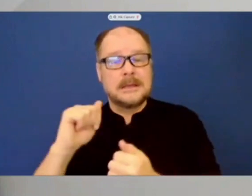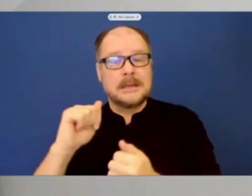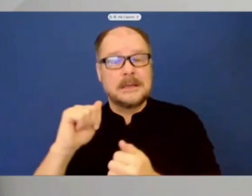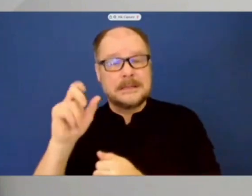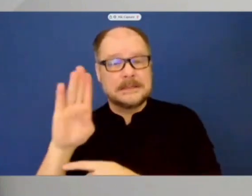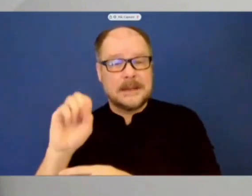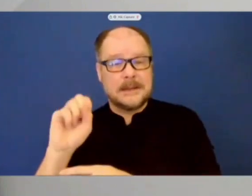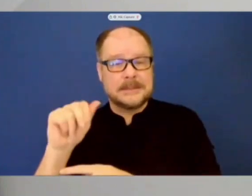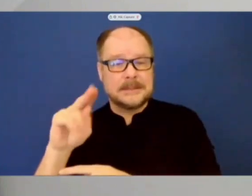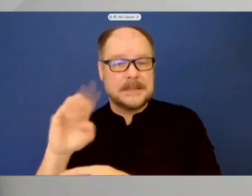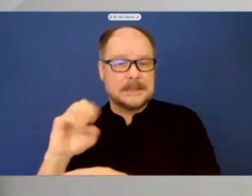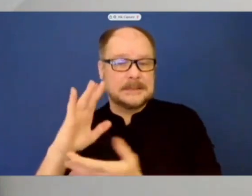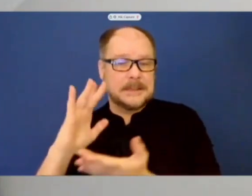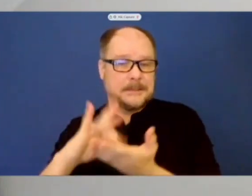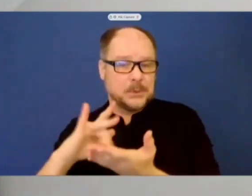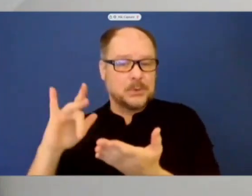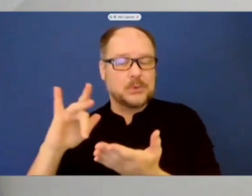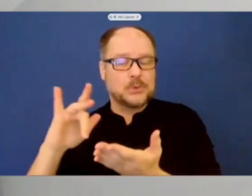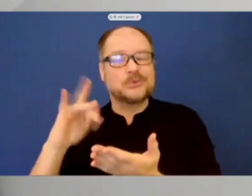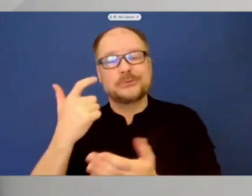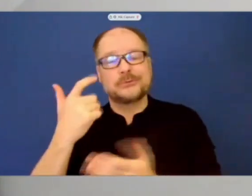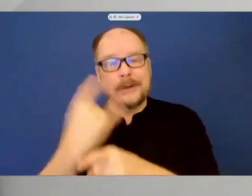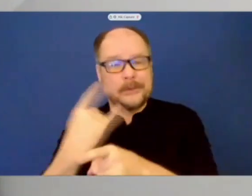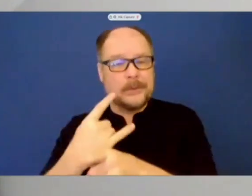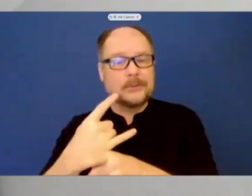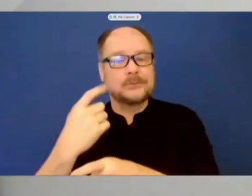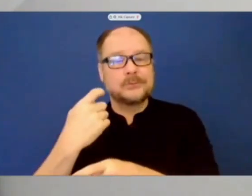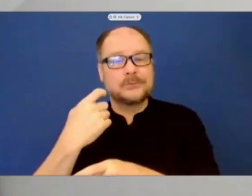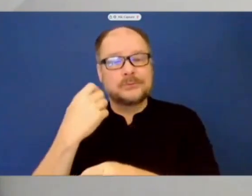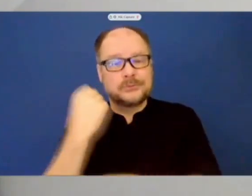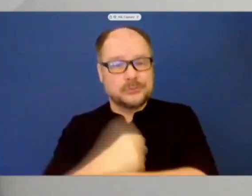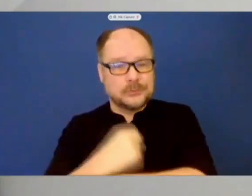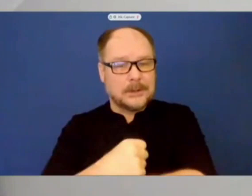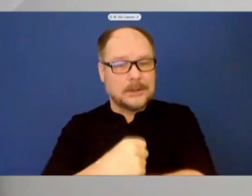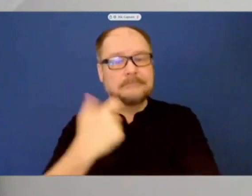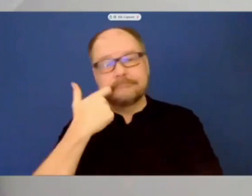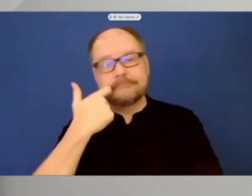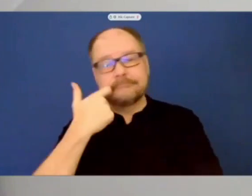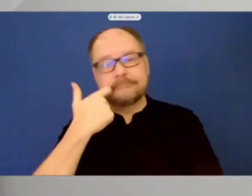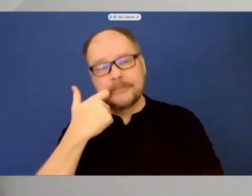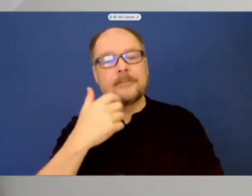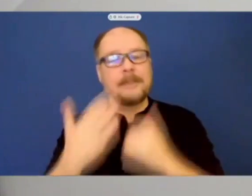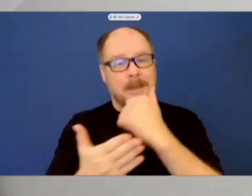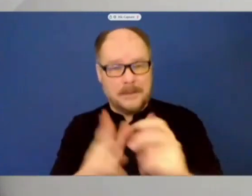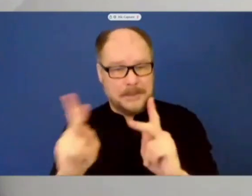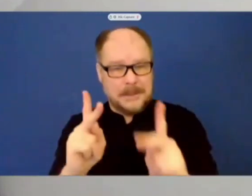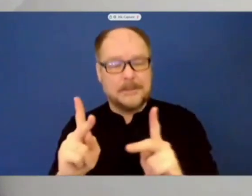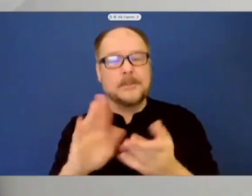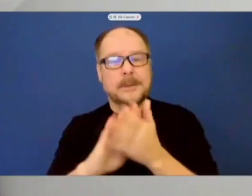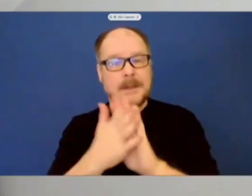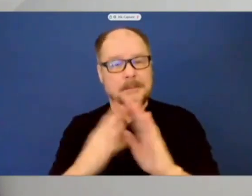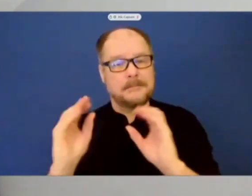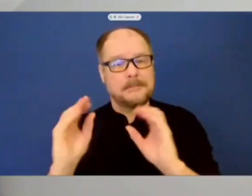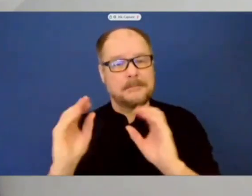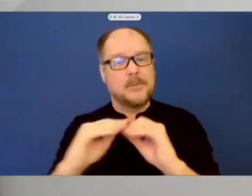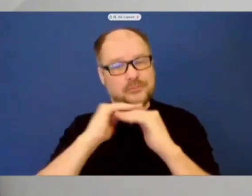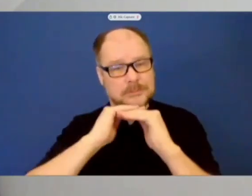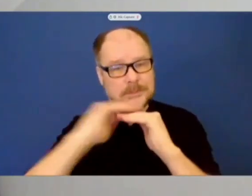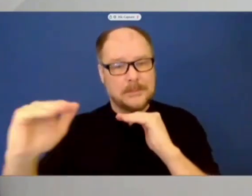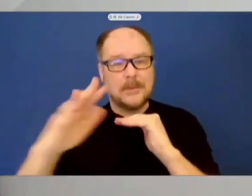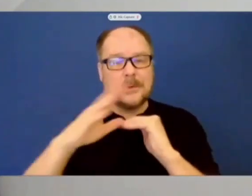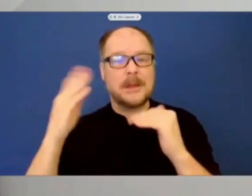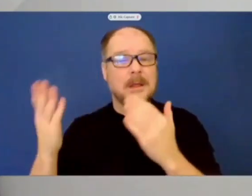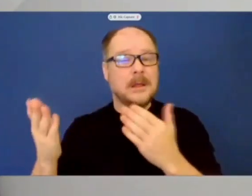management organizations to really help people gain stability and move. That emergency shelter is not a